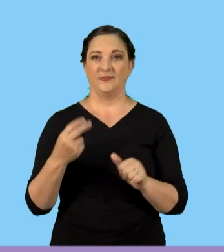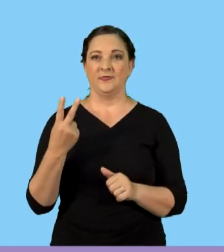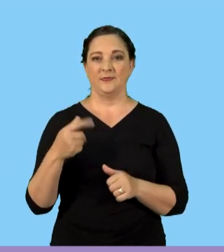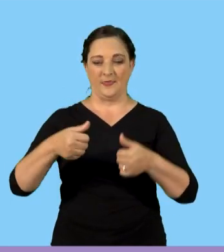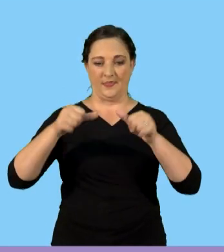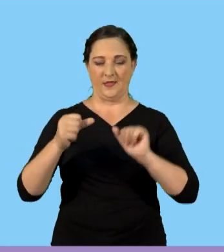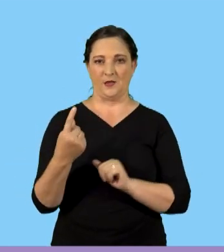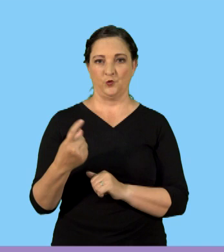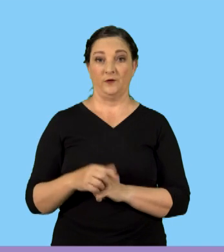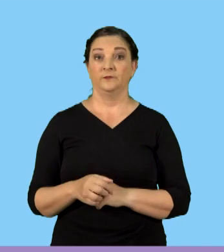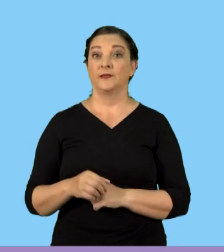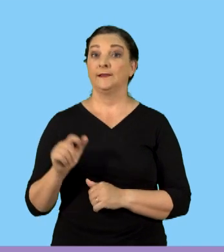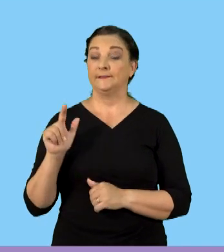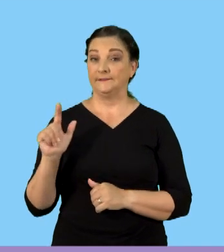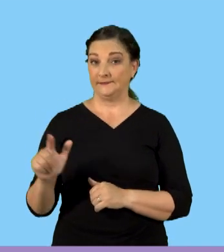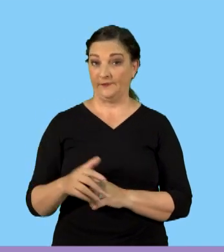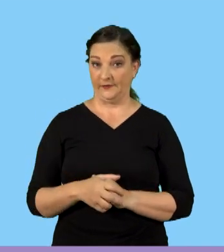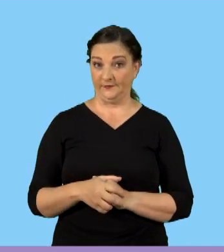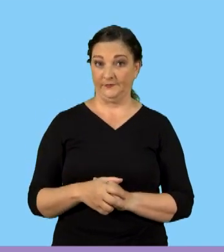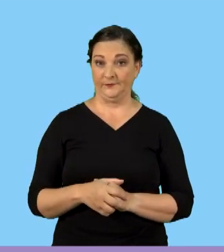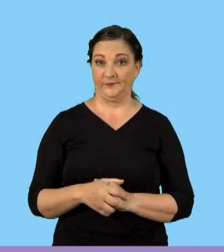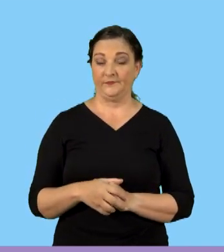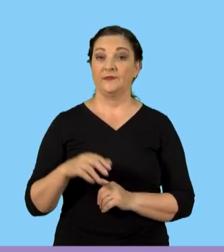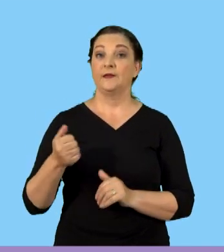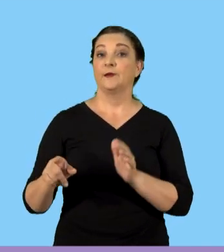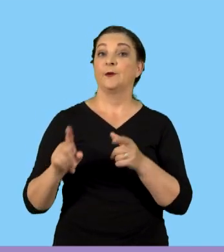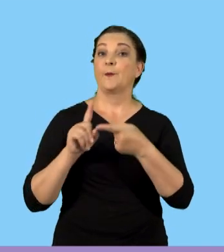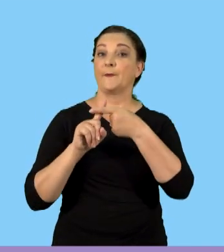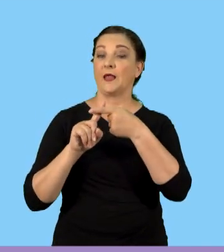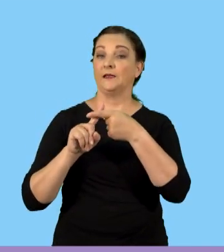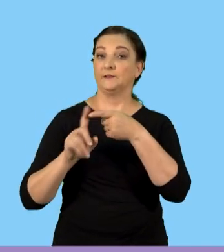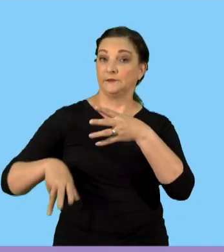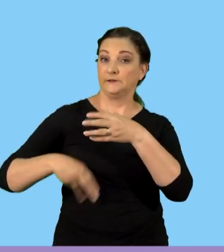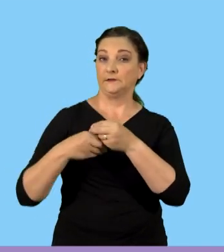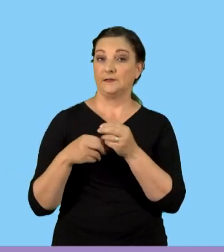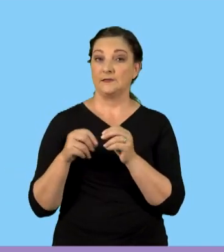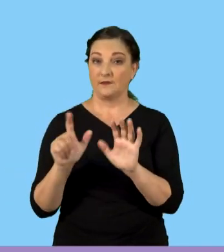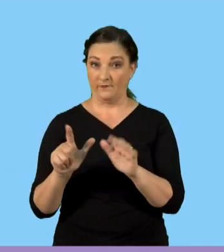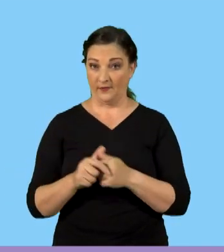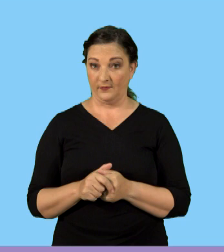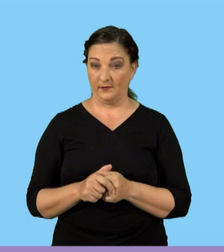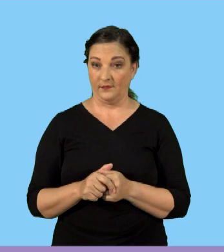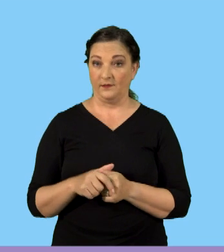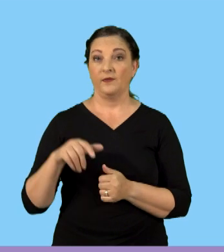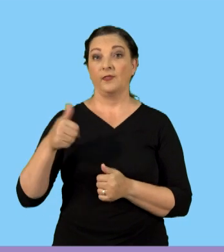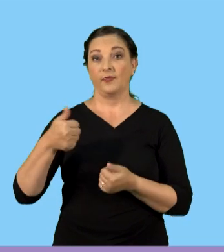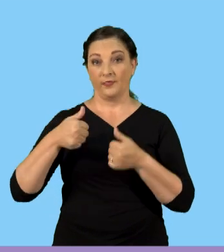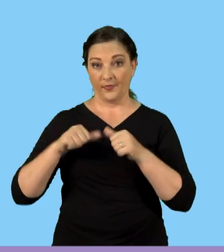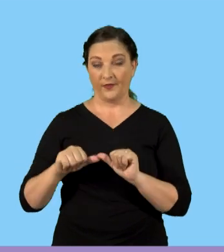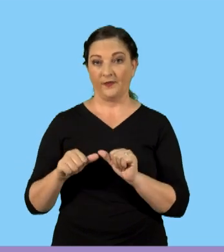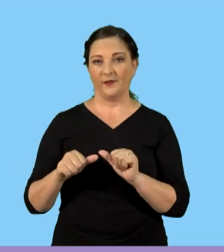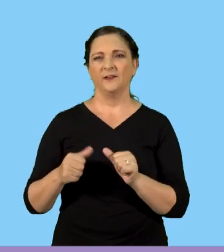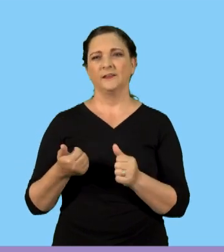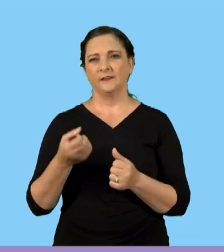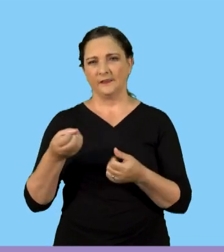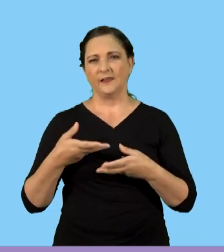next one. We have 7, and we are going to add 7 because we are working in reverse, and that is going to give us a